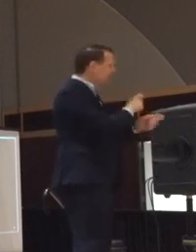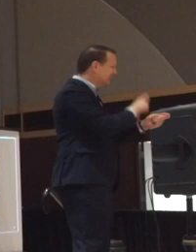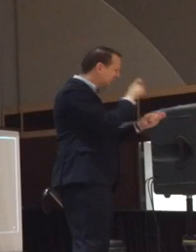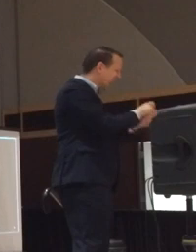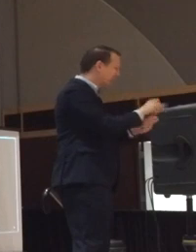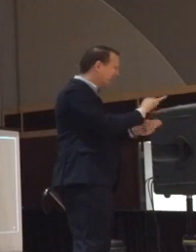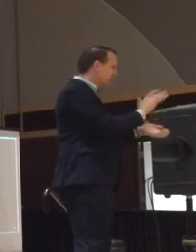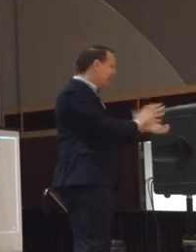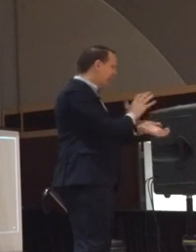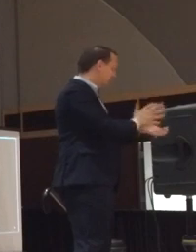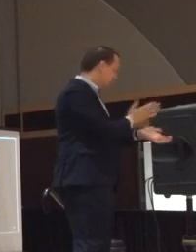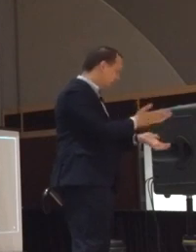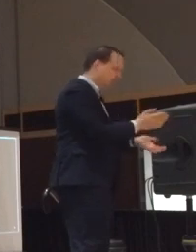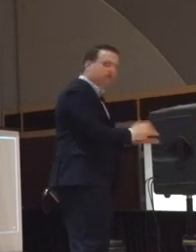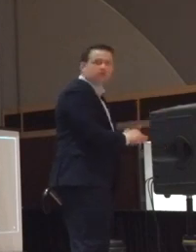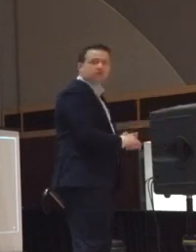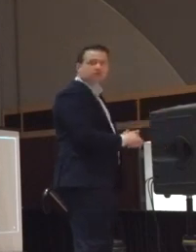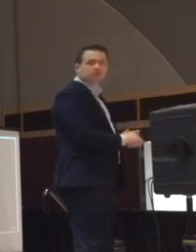same paper.